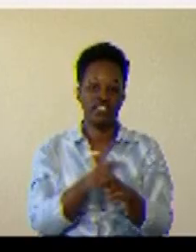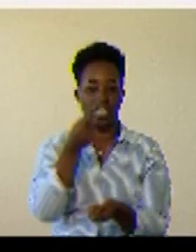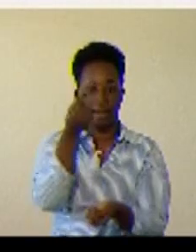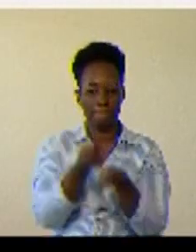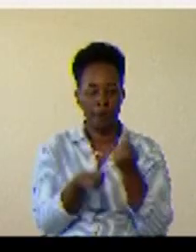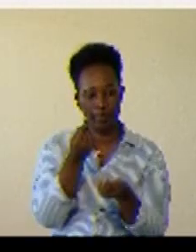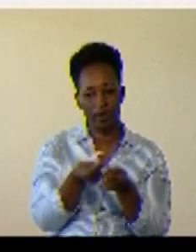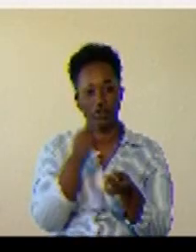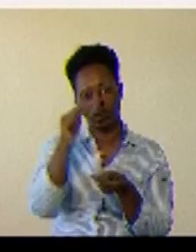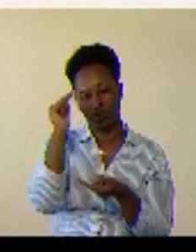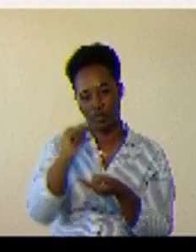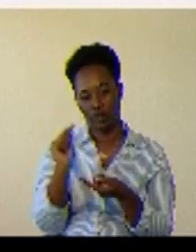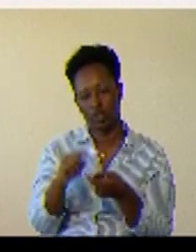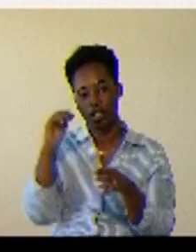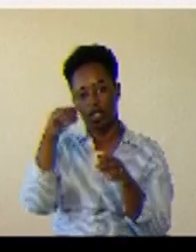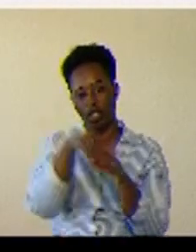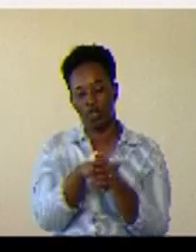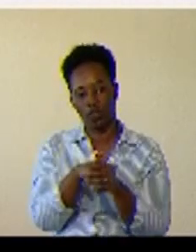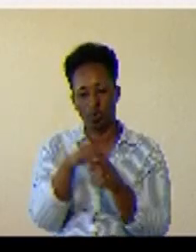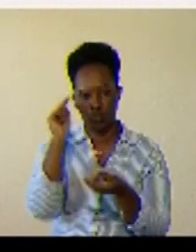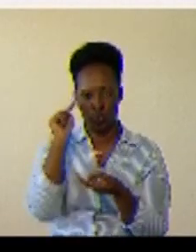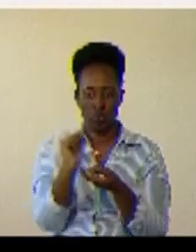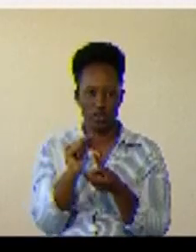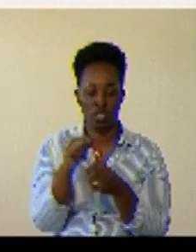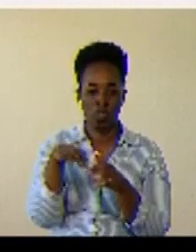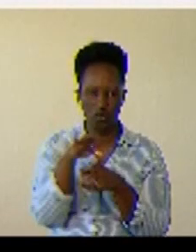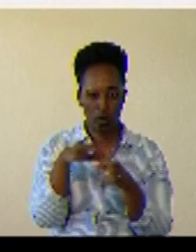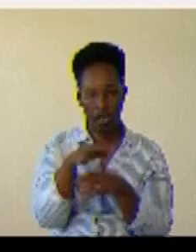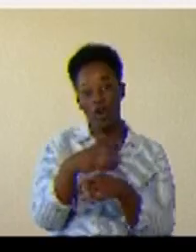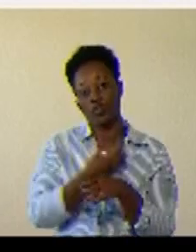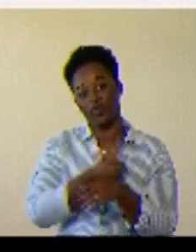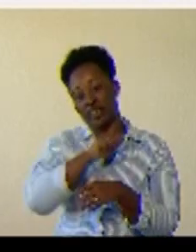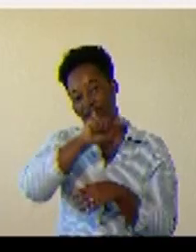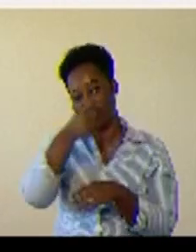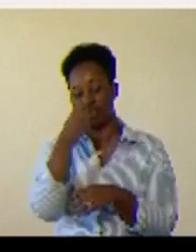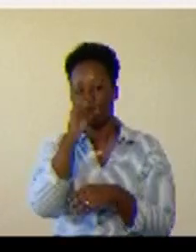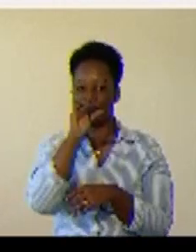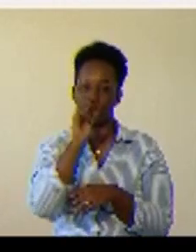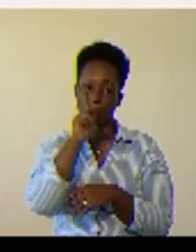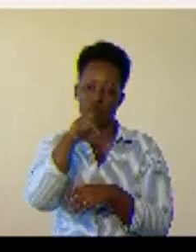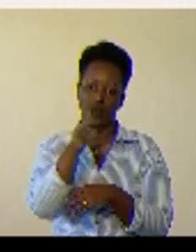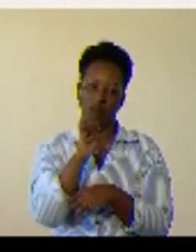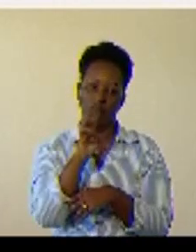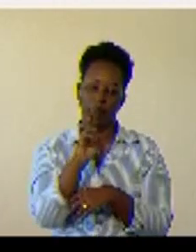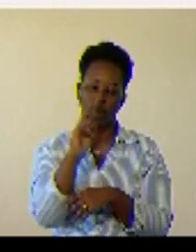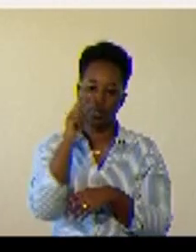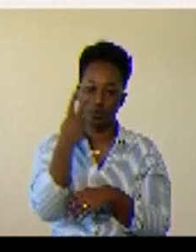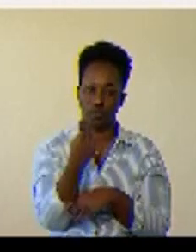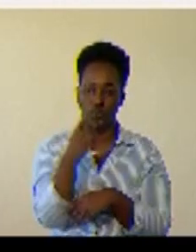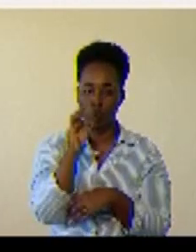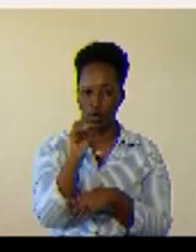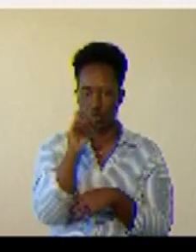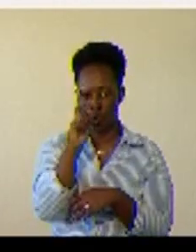sucrose into a reducing sugar. We have copper 2 oxide. This means that the blue color of